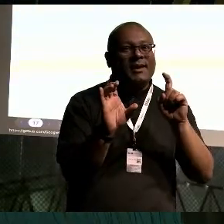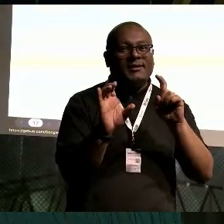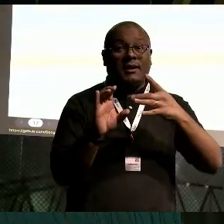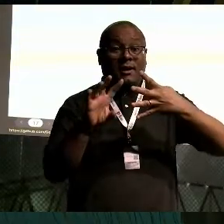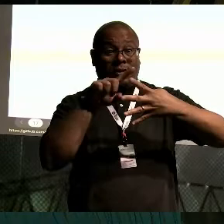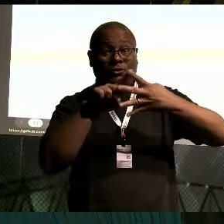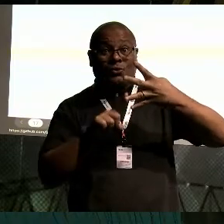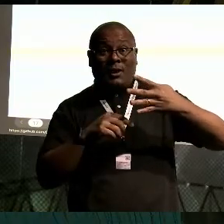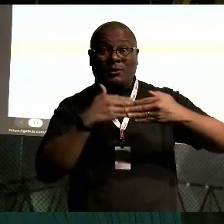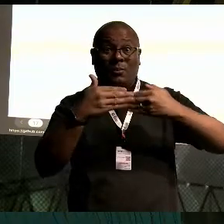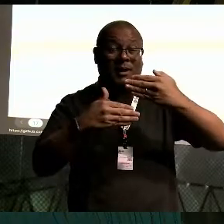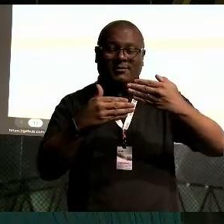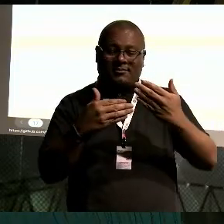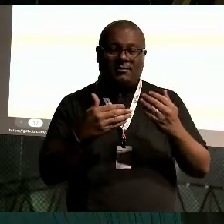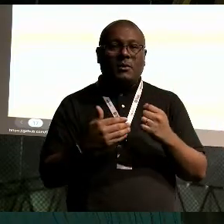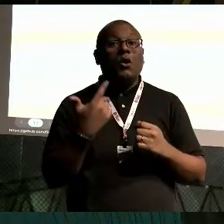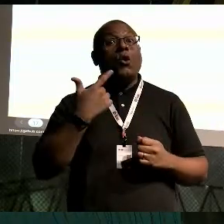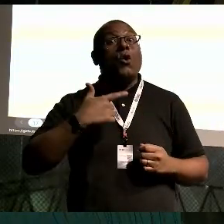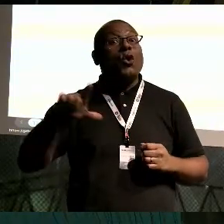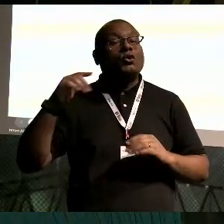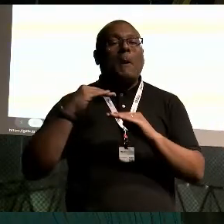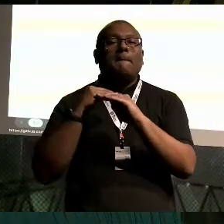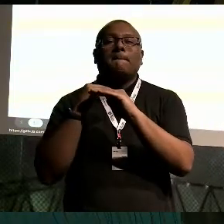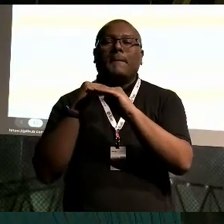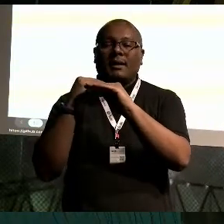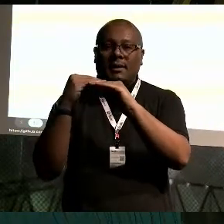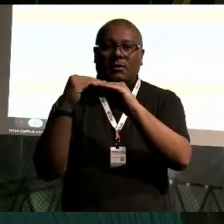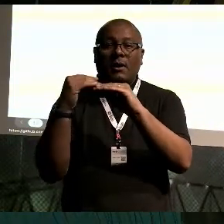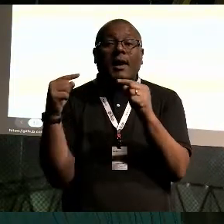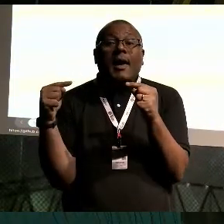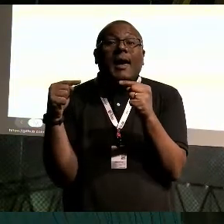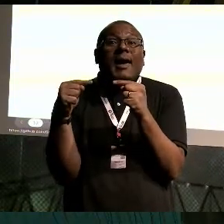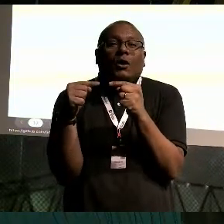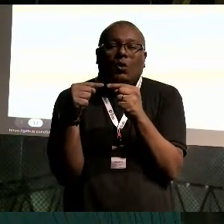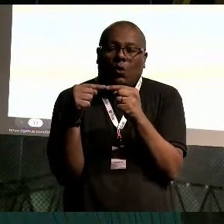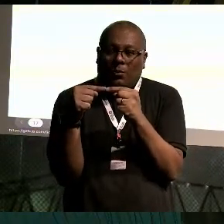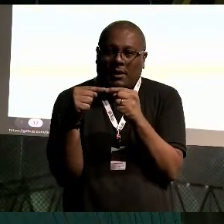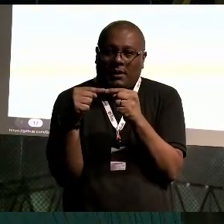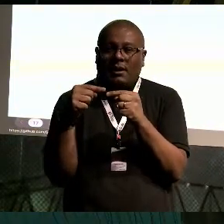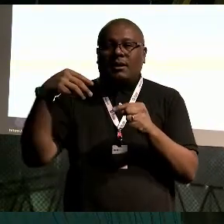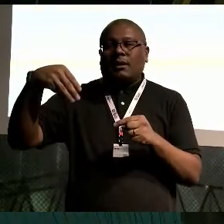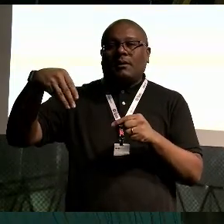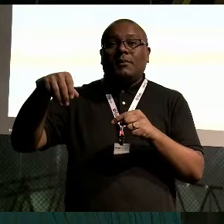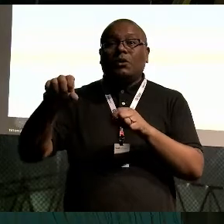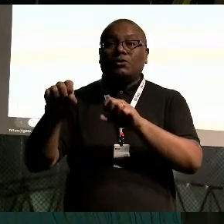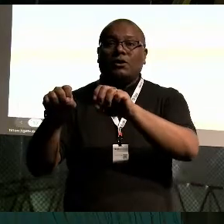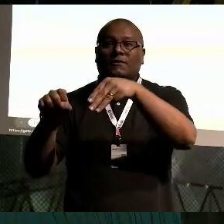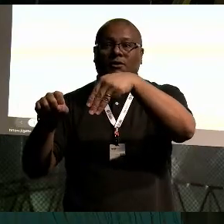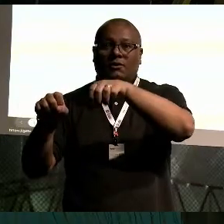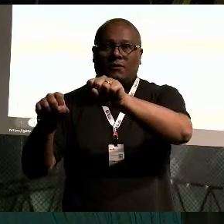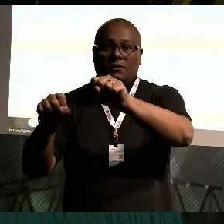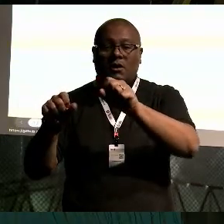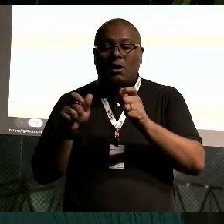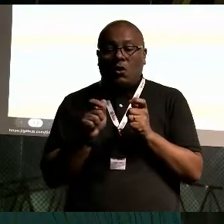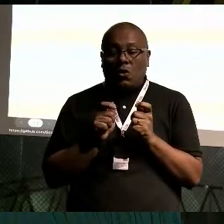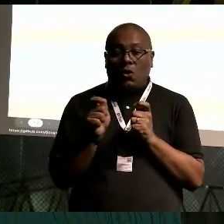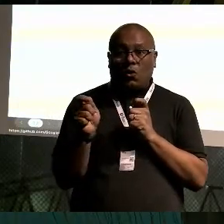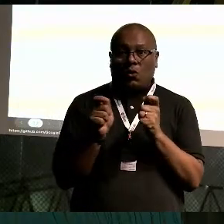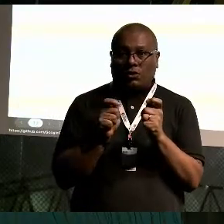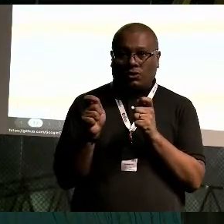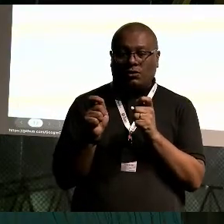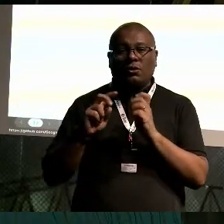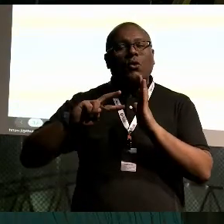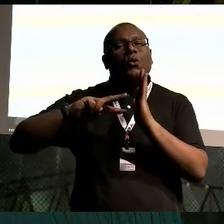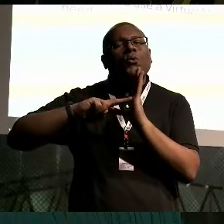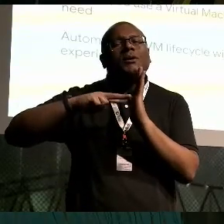All right, another pattern is combining serverful workloads with serverless orchestration. So what I mean